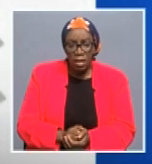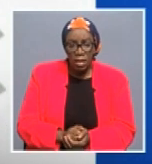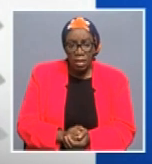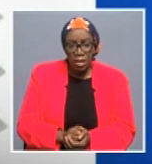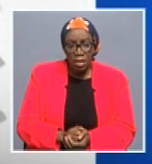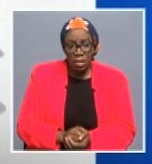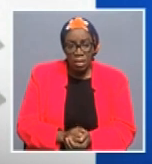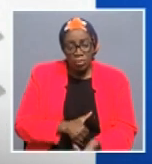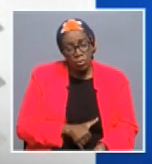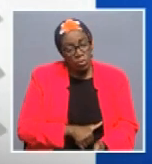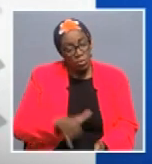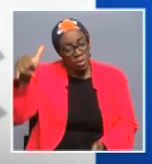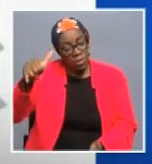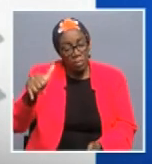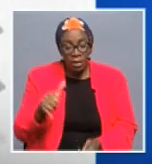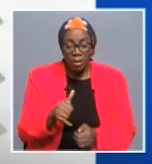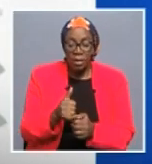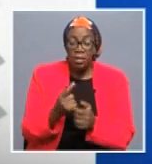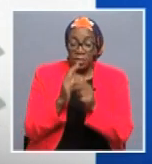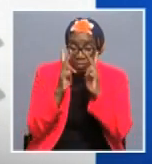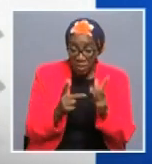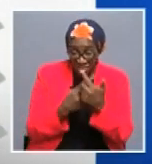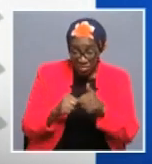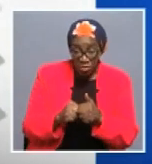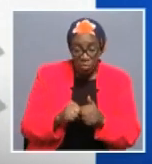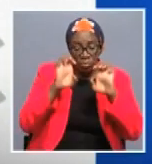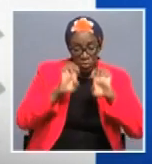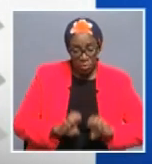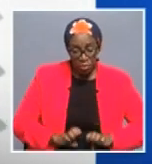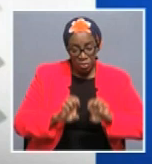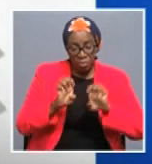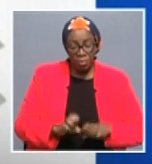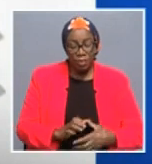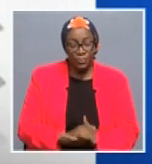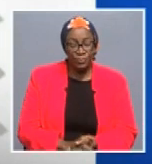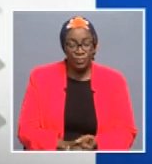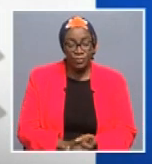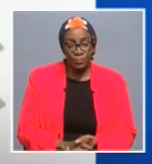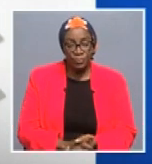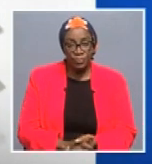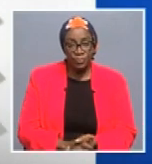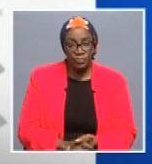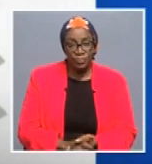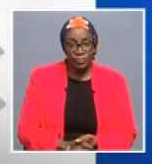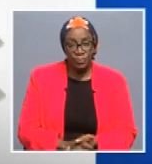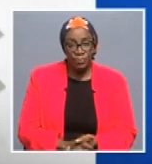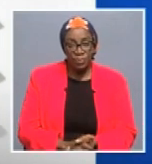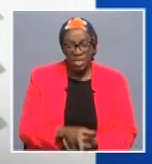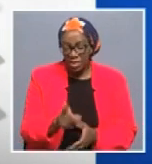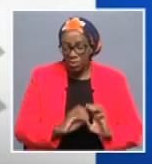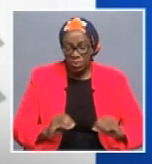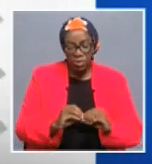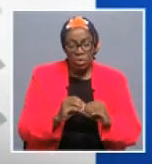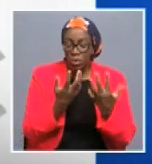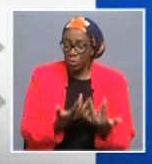for that reason, one can say, and I'm saying again, I'm talking under correction, there is no need for such